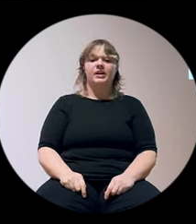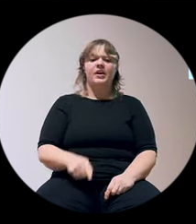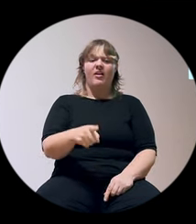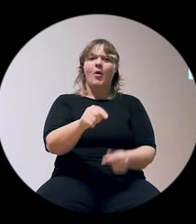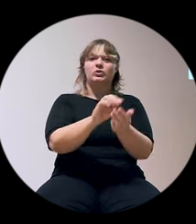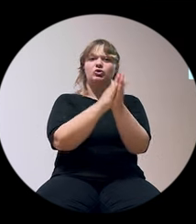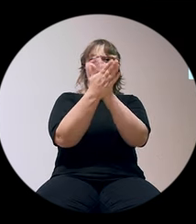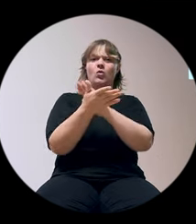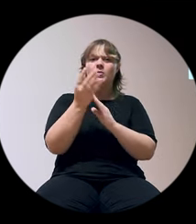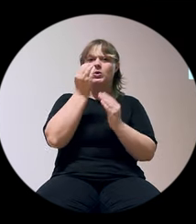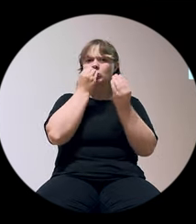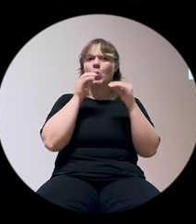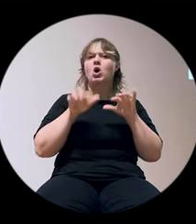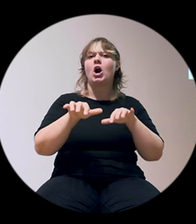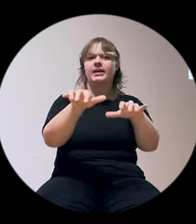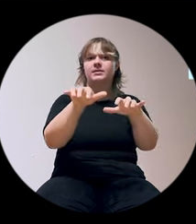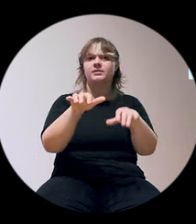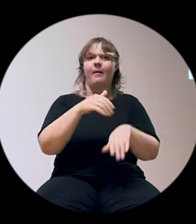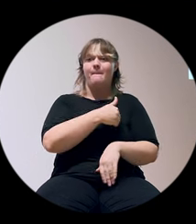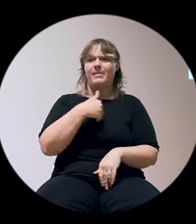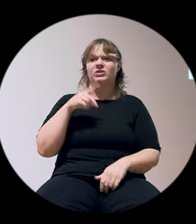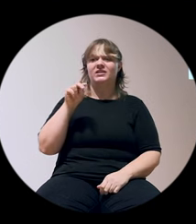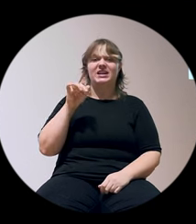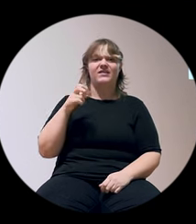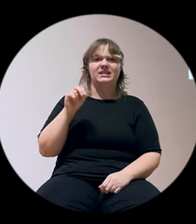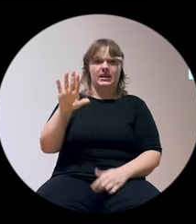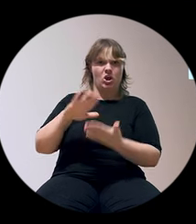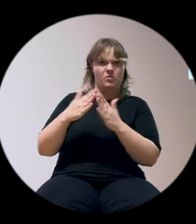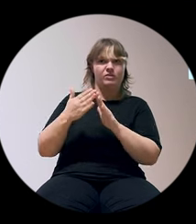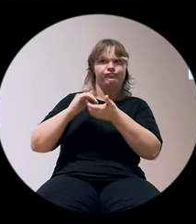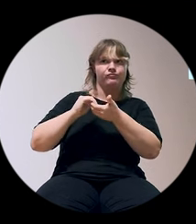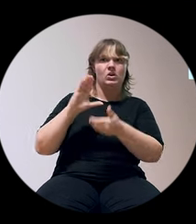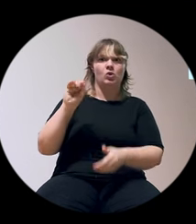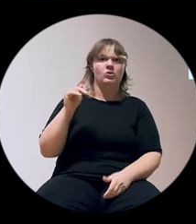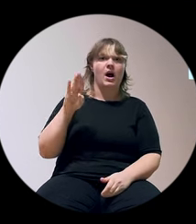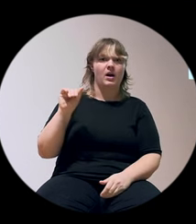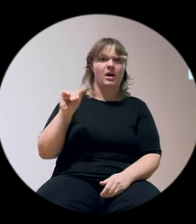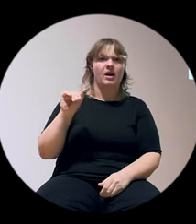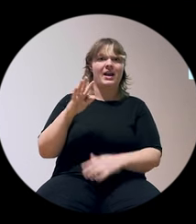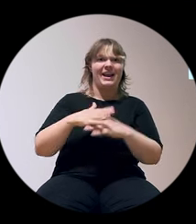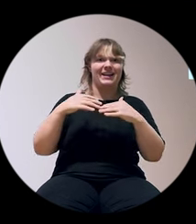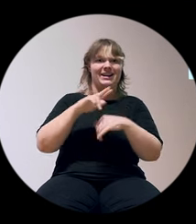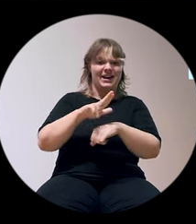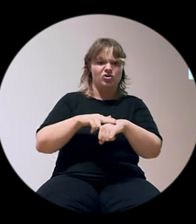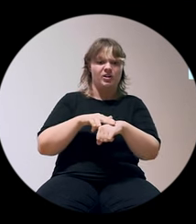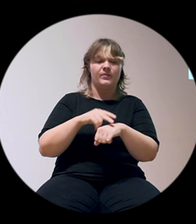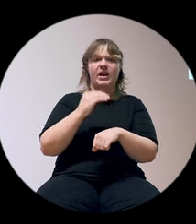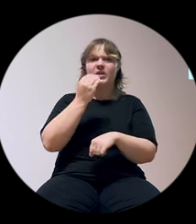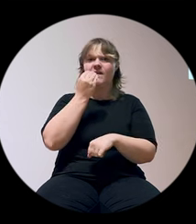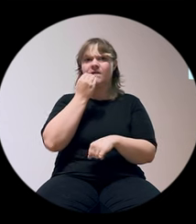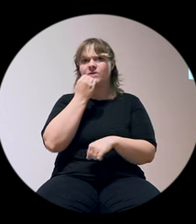transformed into a garden. Members of the Davidson community worked with the Catawba Indian Nation and their Food Sovereignty Working Group to